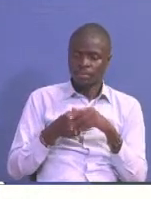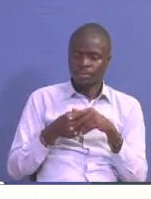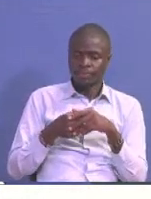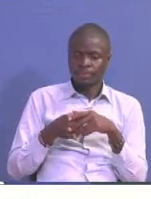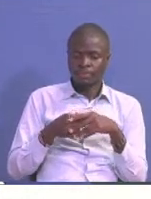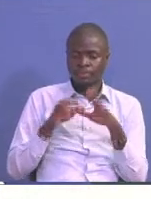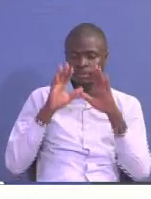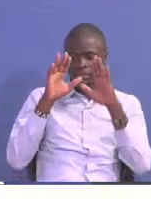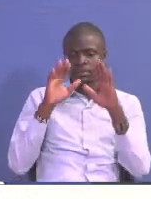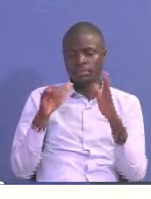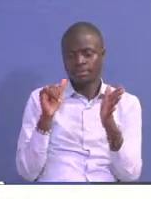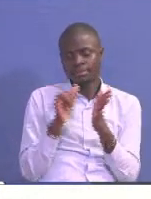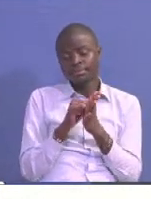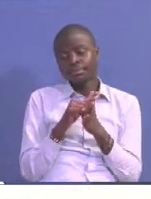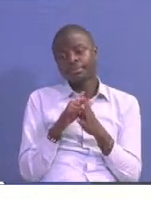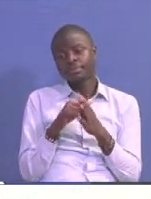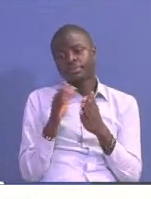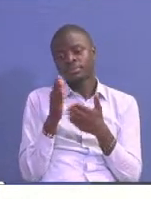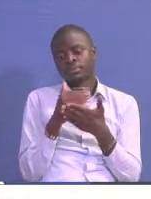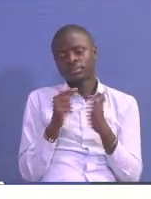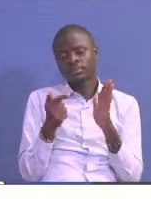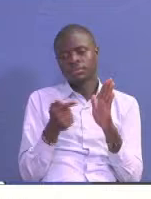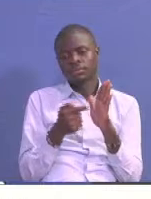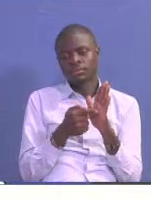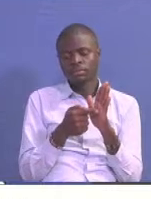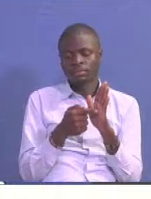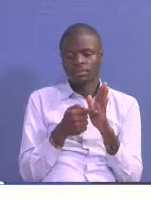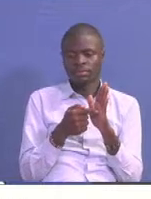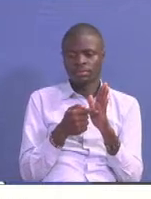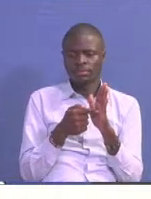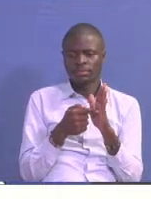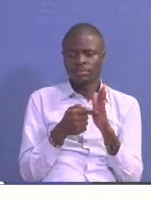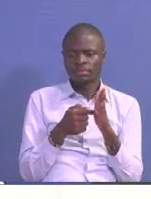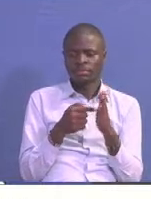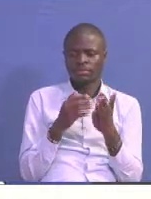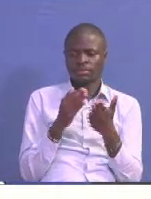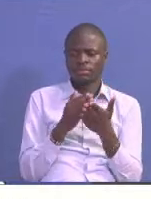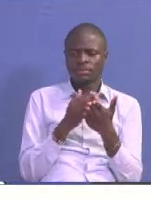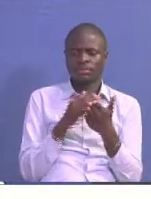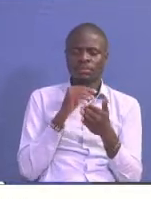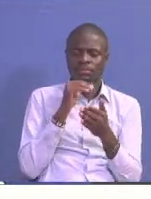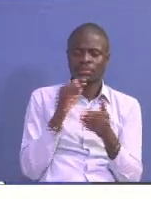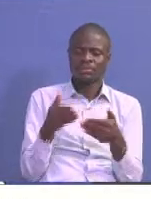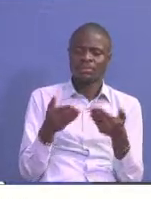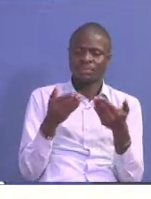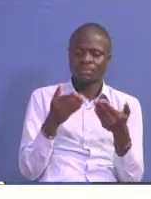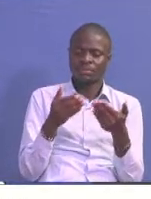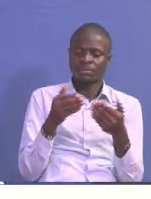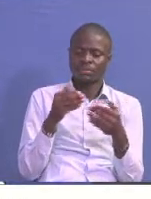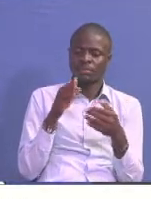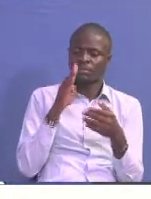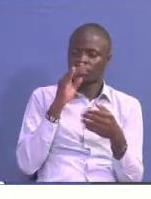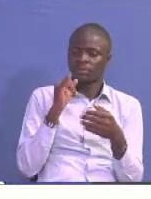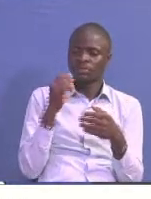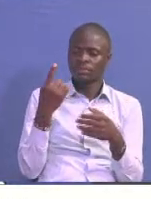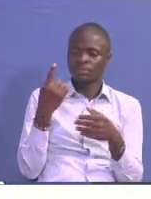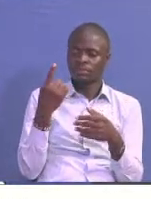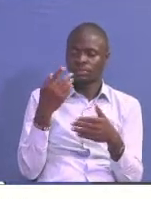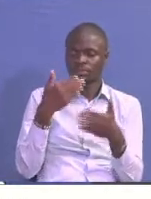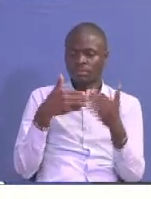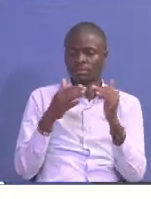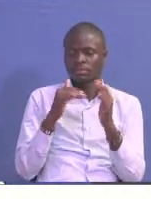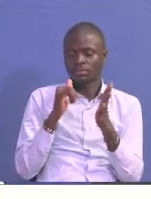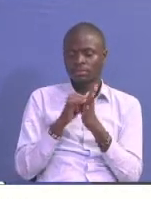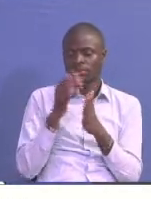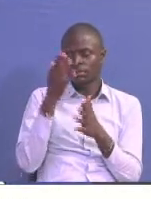it's important that some of these proposals are not even presented by one university. That's